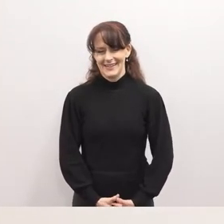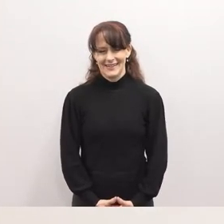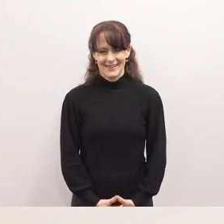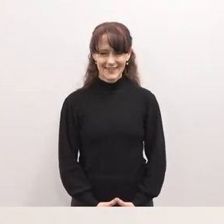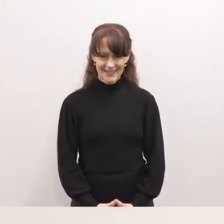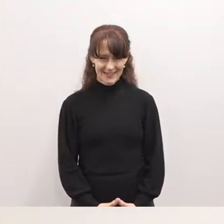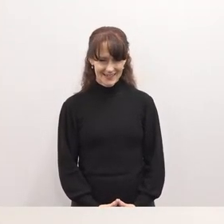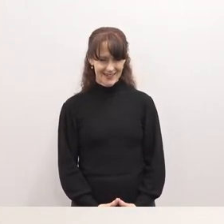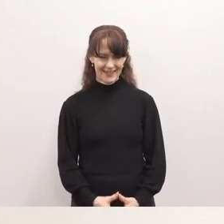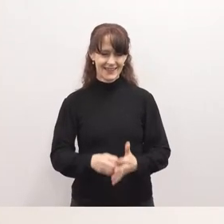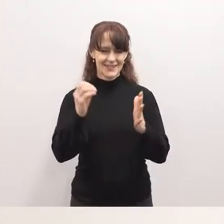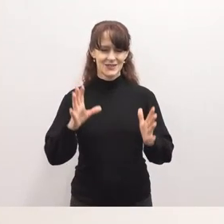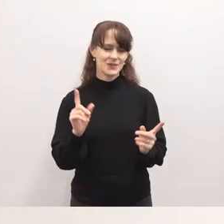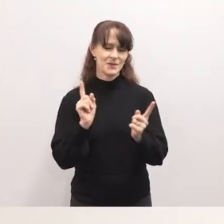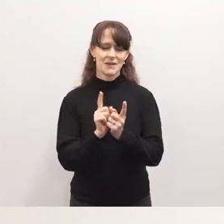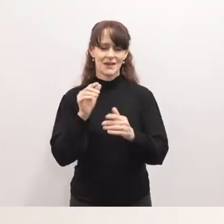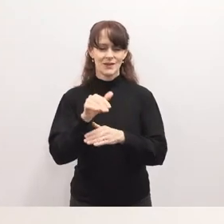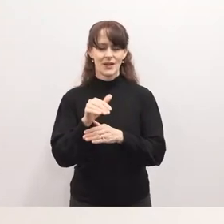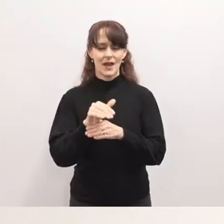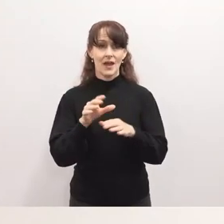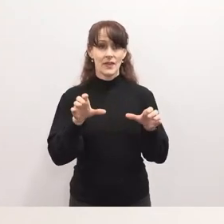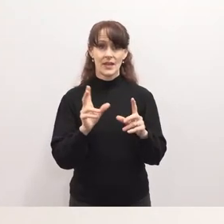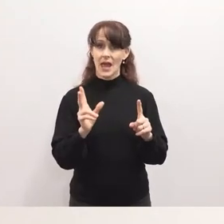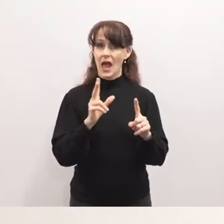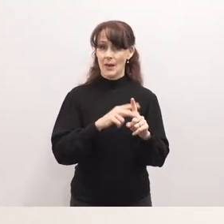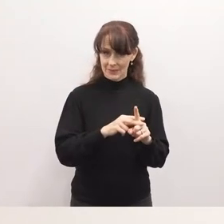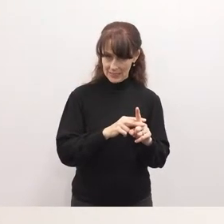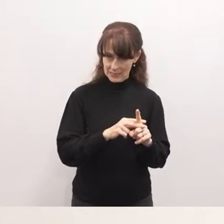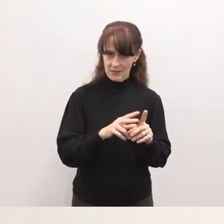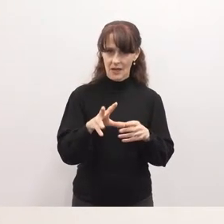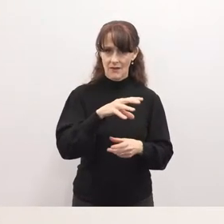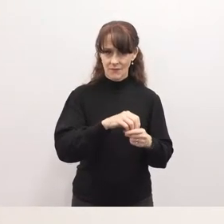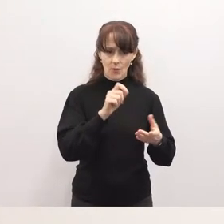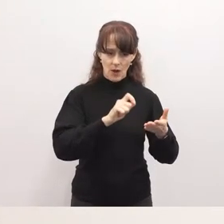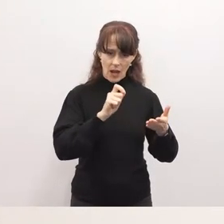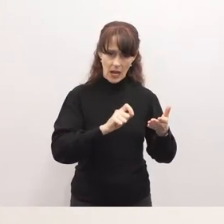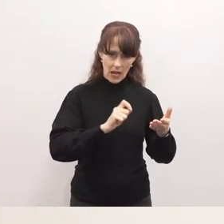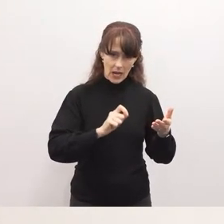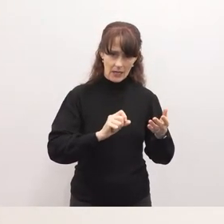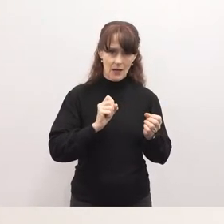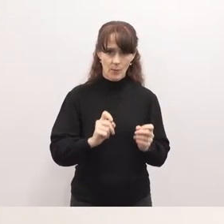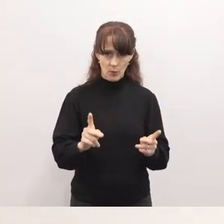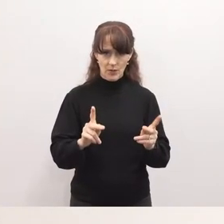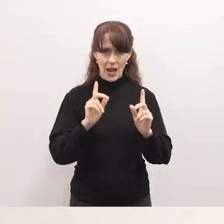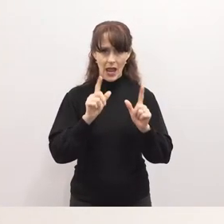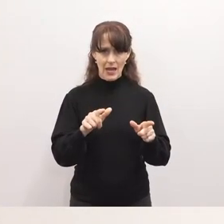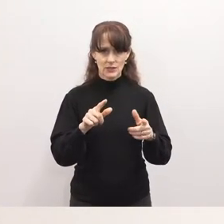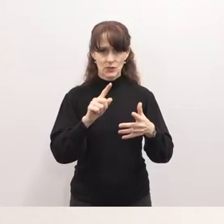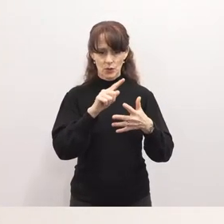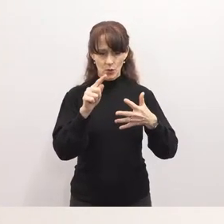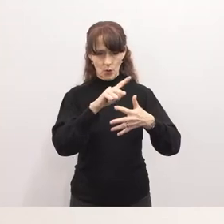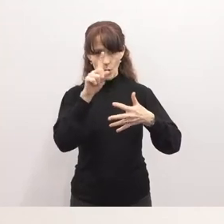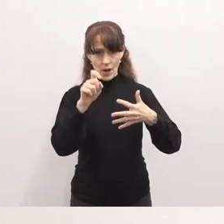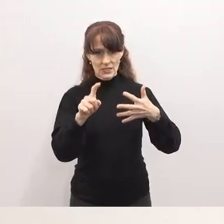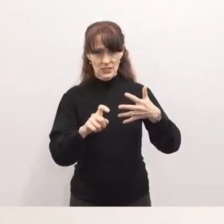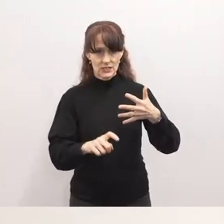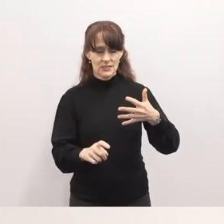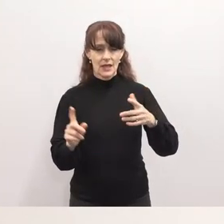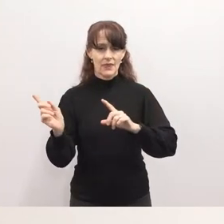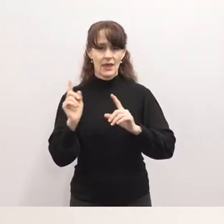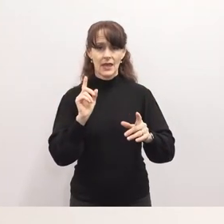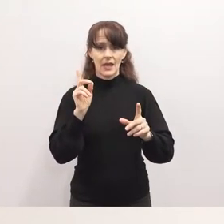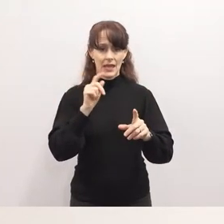Each of the students that you're meeting tonight, not only did they do an application that involved a writing opportunity for them to answer a set of questions, they came in